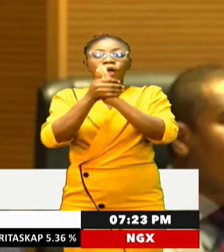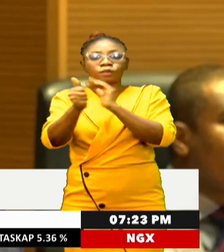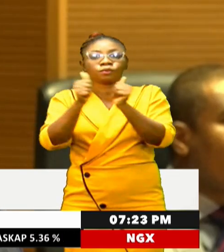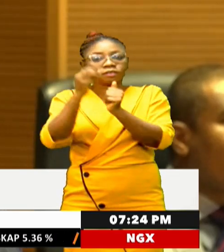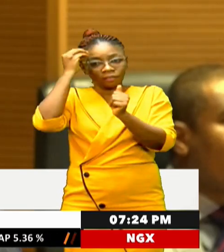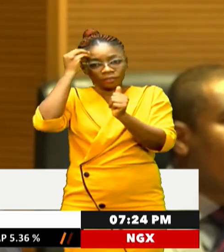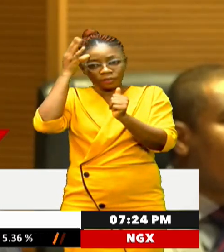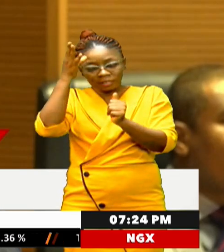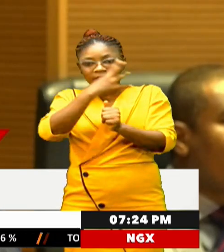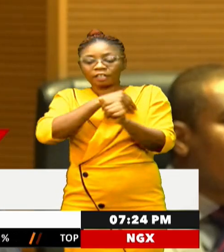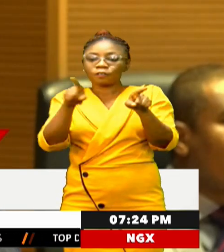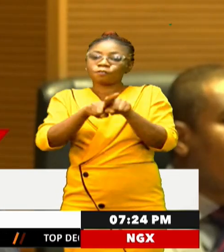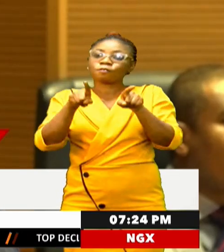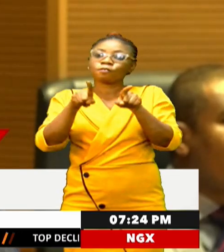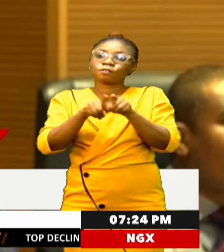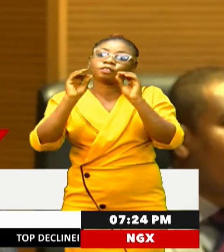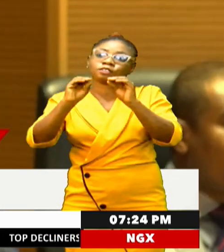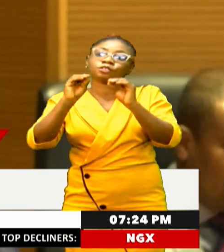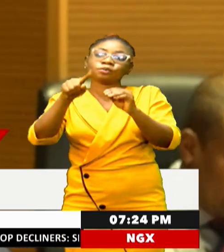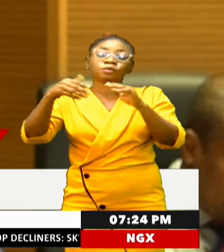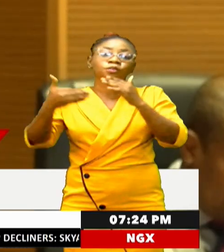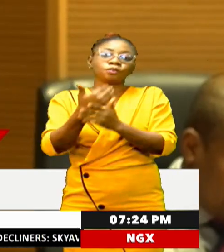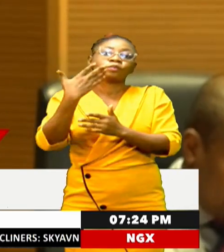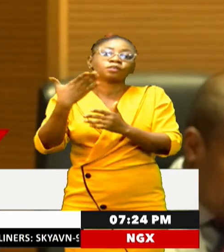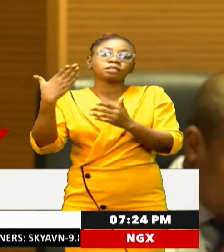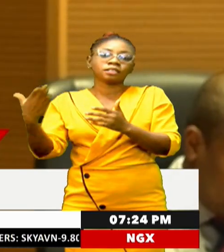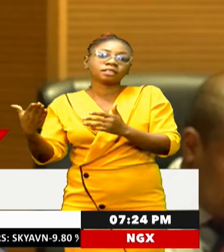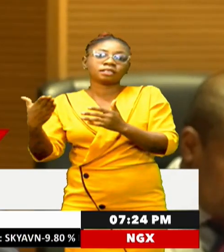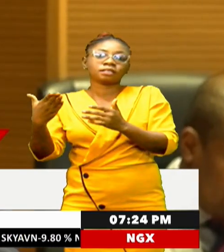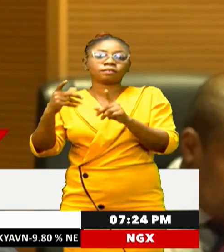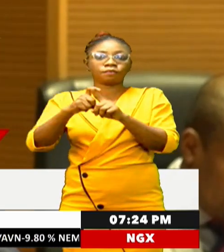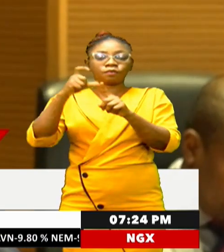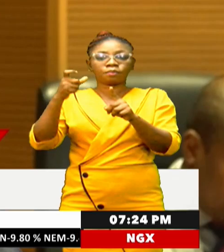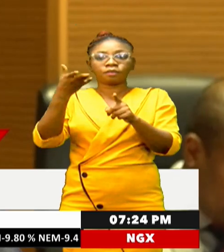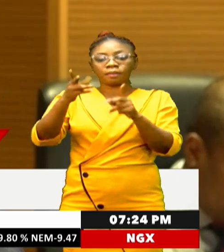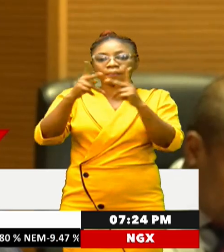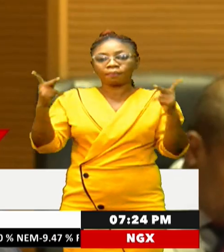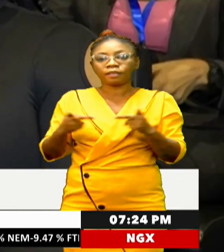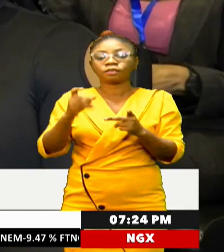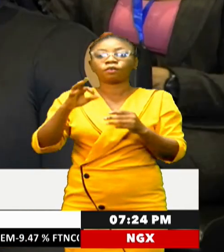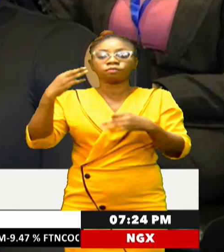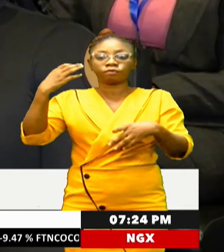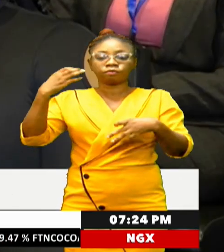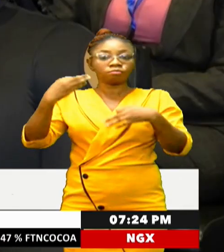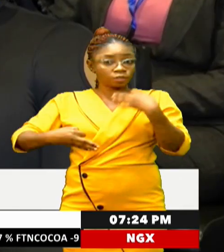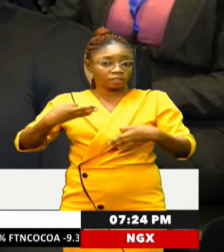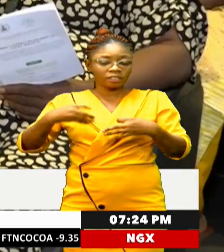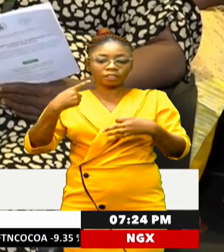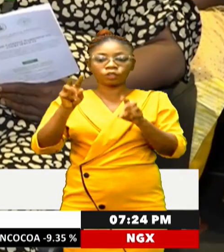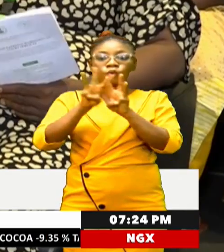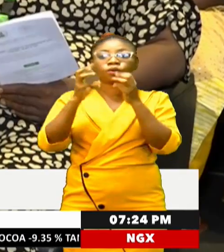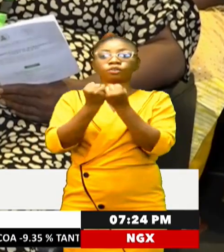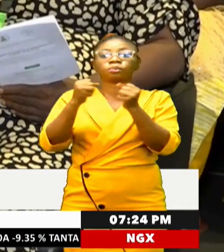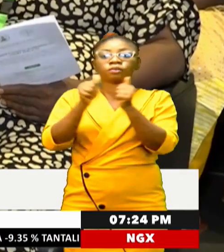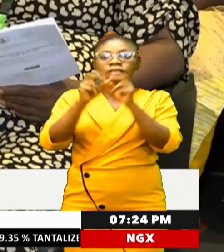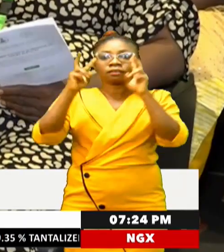as well as update you with evolving trends in the administration of justice. The workshop with the team